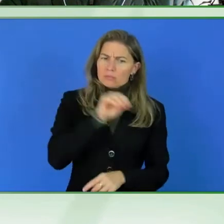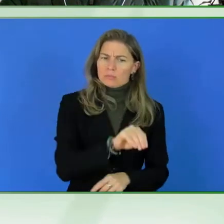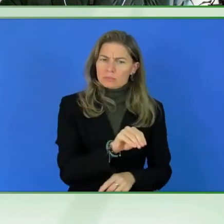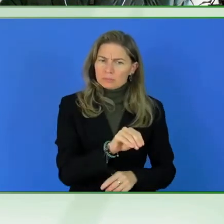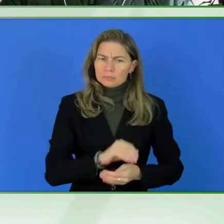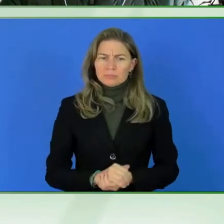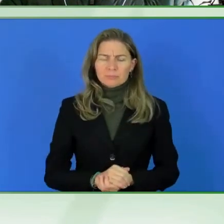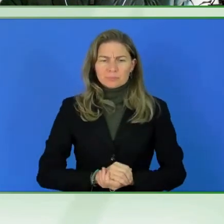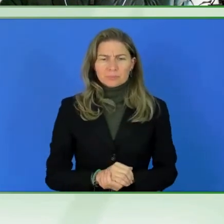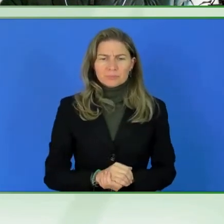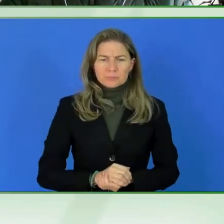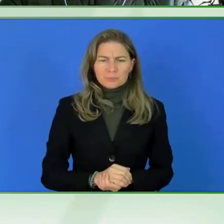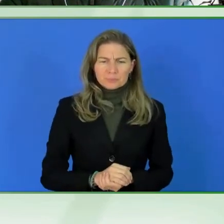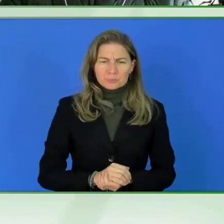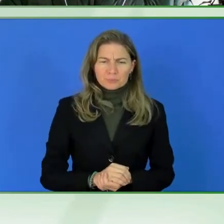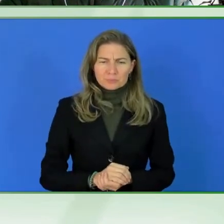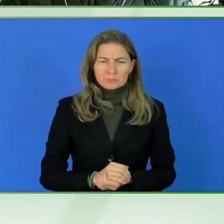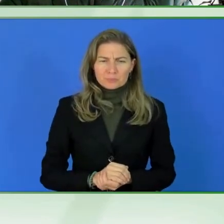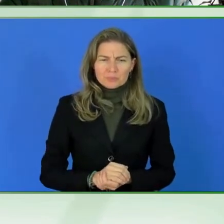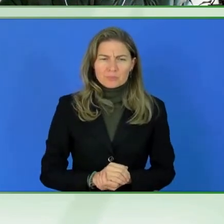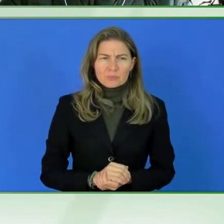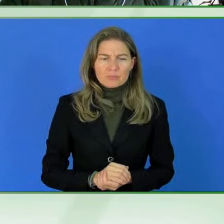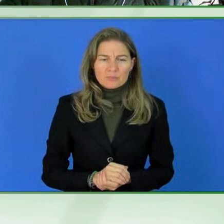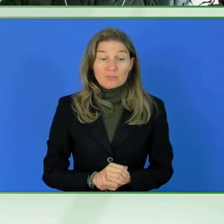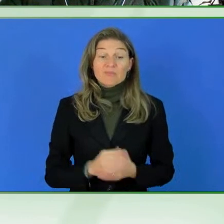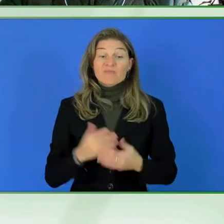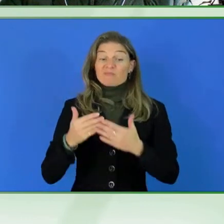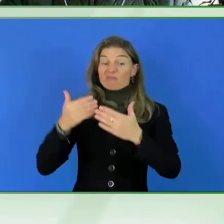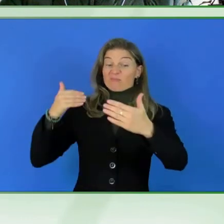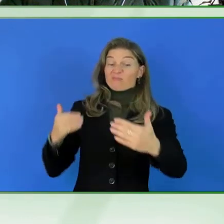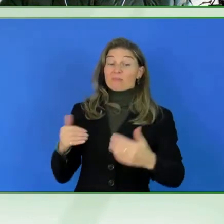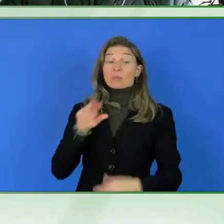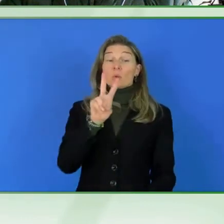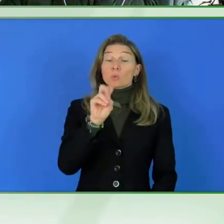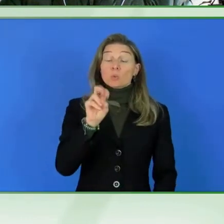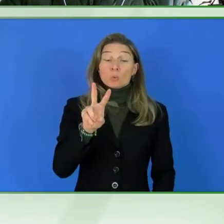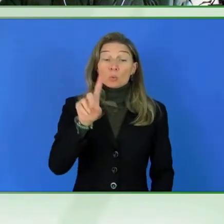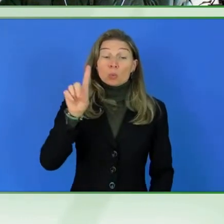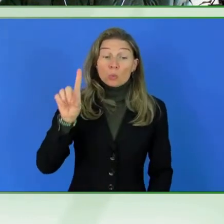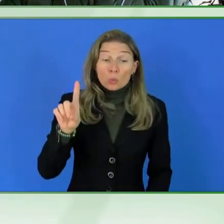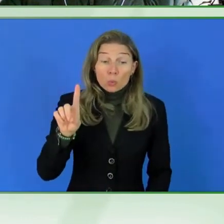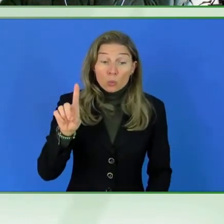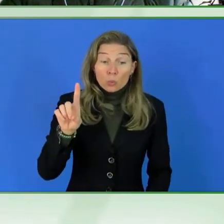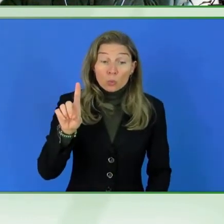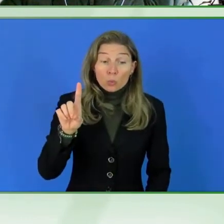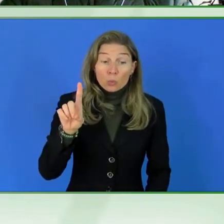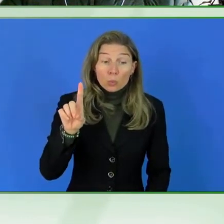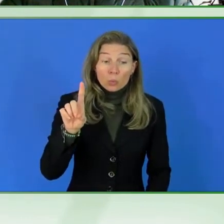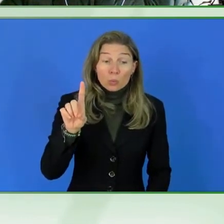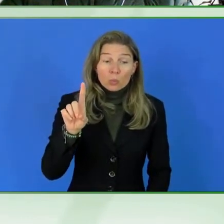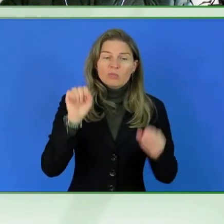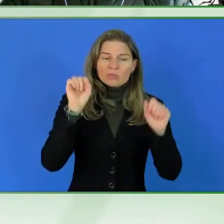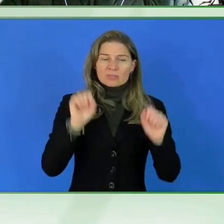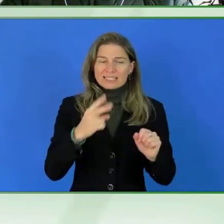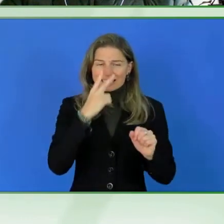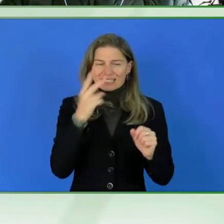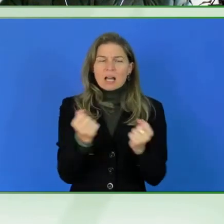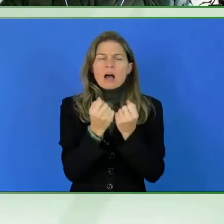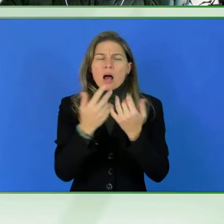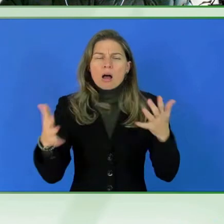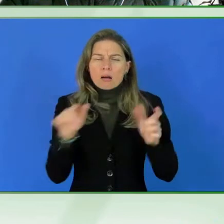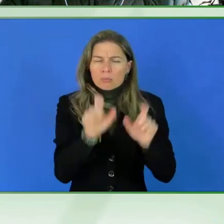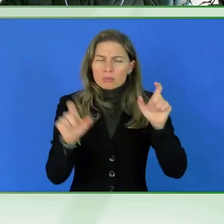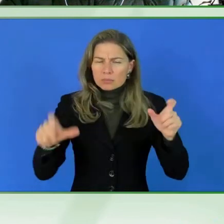This is our year 2021 PWD headcount status. We can see the increasing trend.